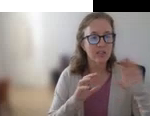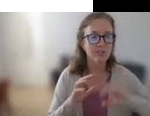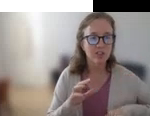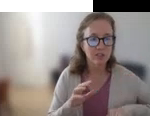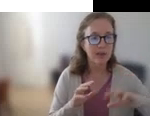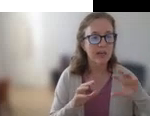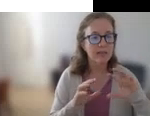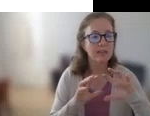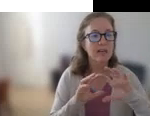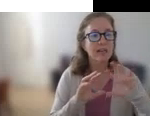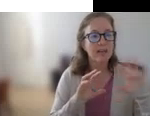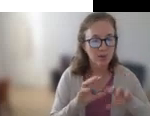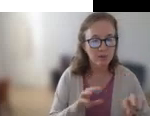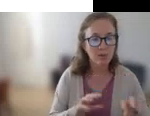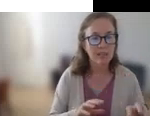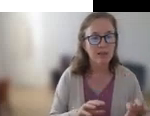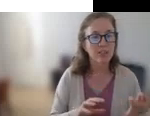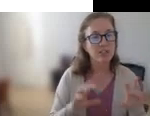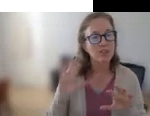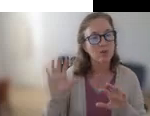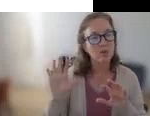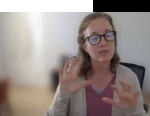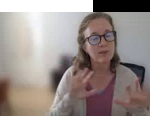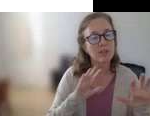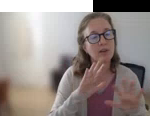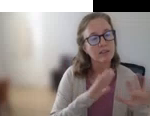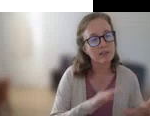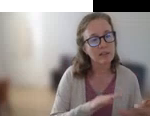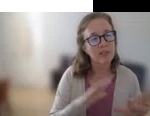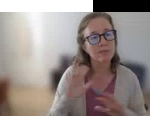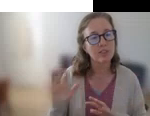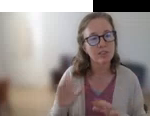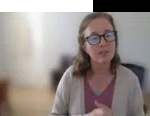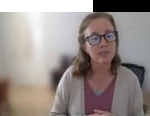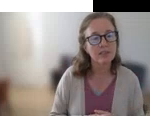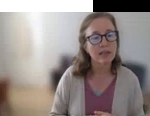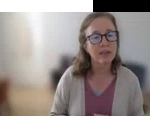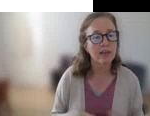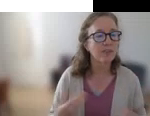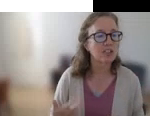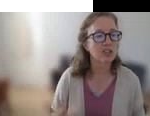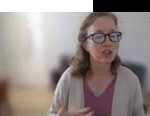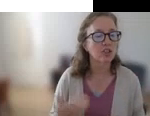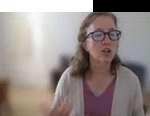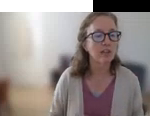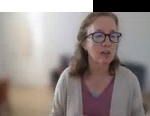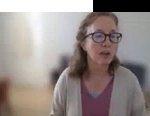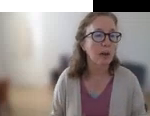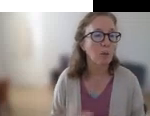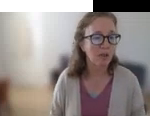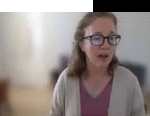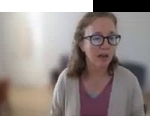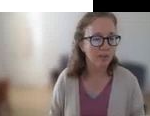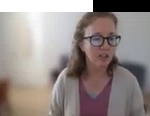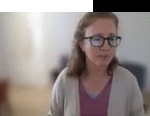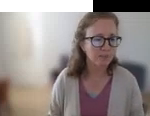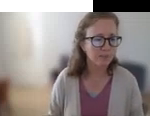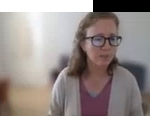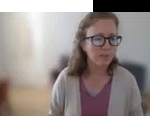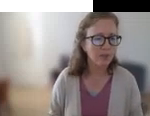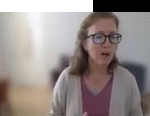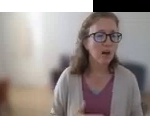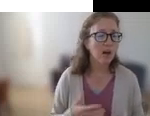image, instead of just skipping it, it reads what the image is, so somebody who cannot see the image can still get the information that you're trying to communicate with that